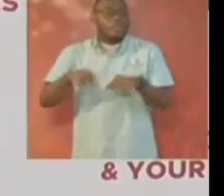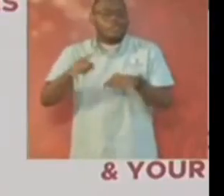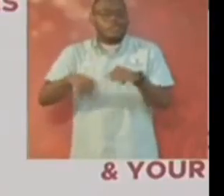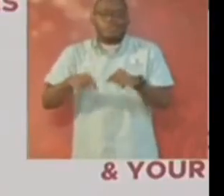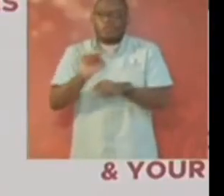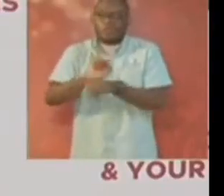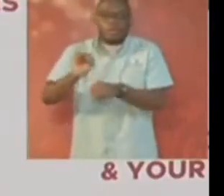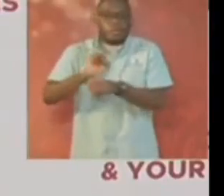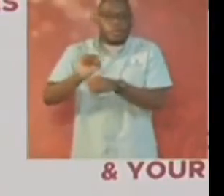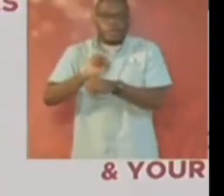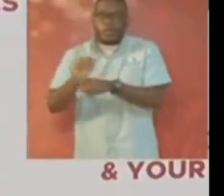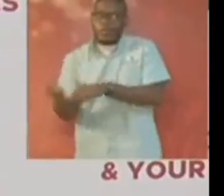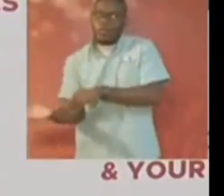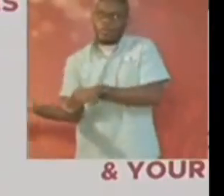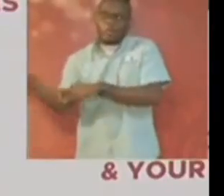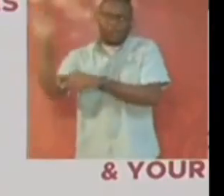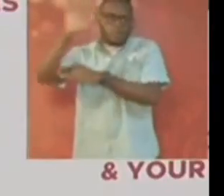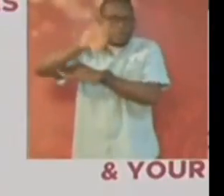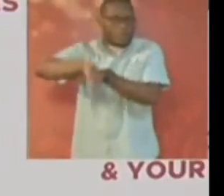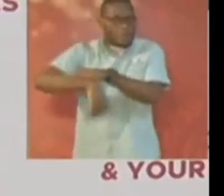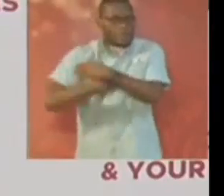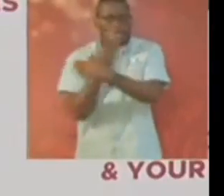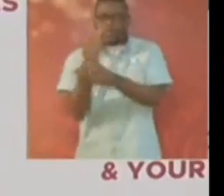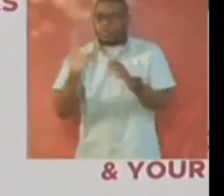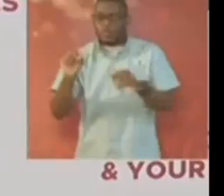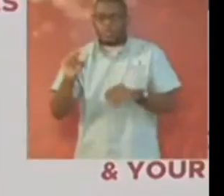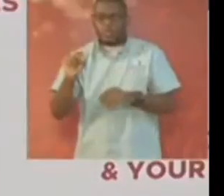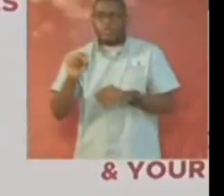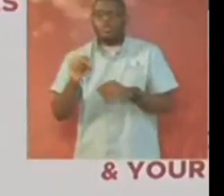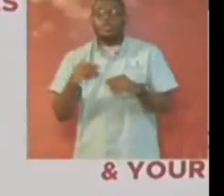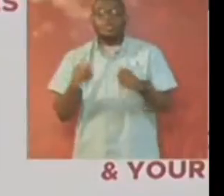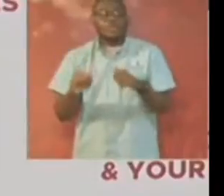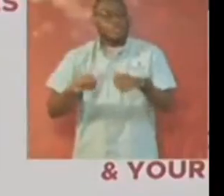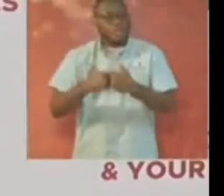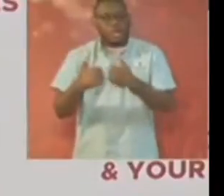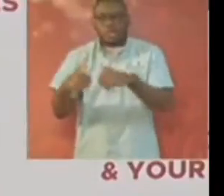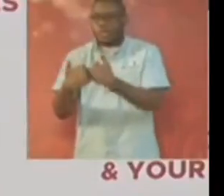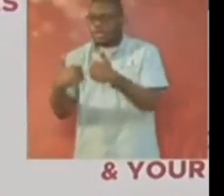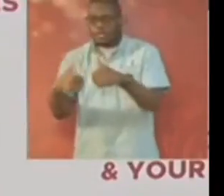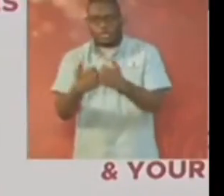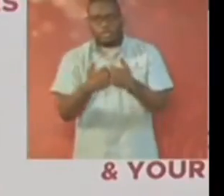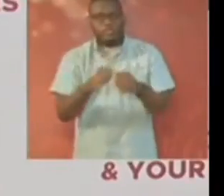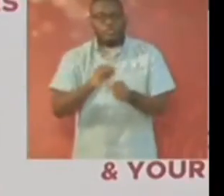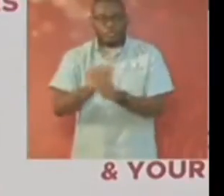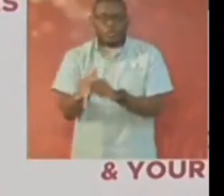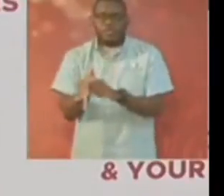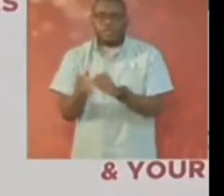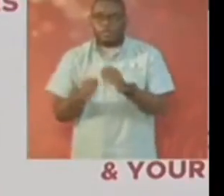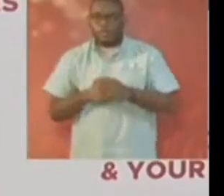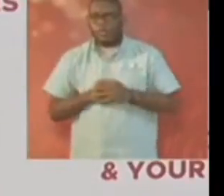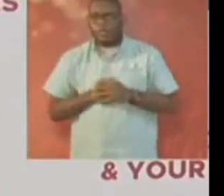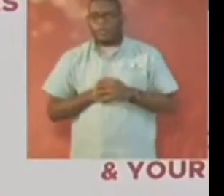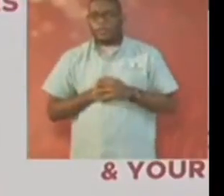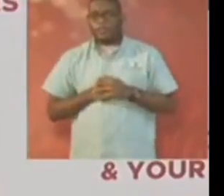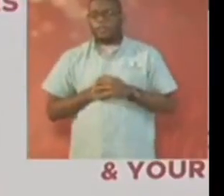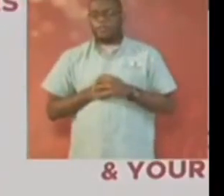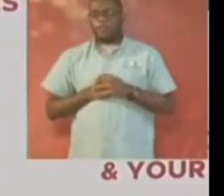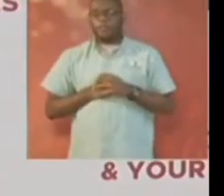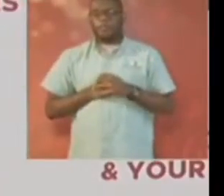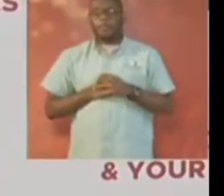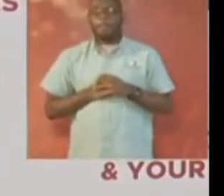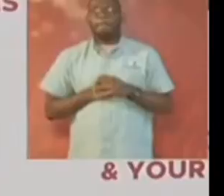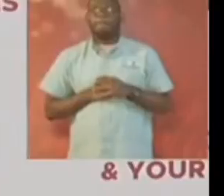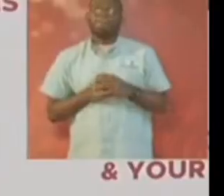and challenges around the COVID-19 response by the Ministry of Health. With respect to the human resource